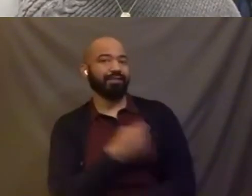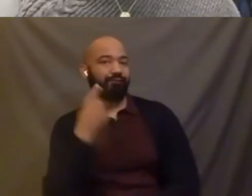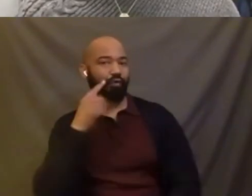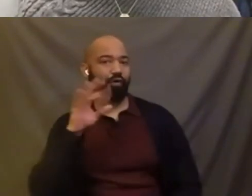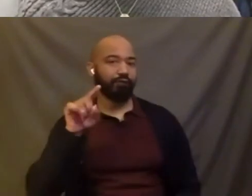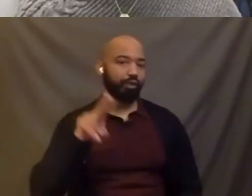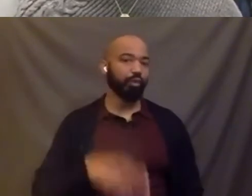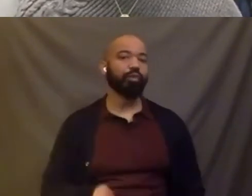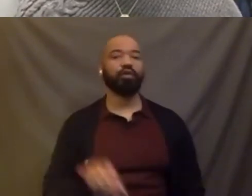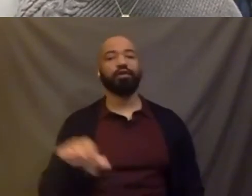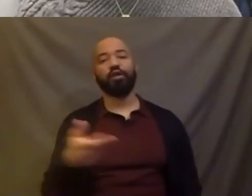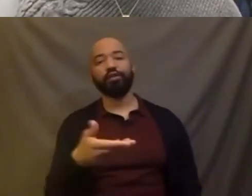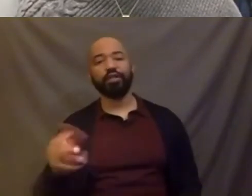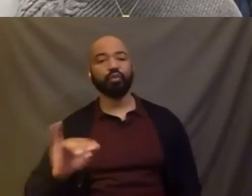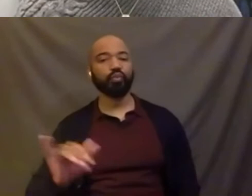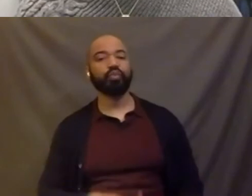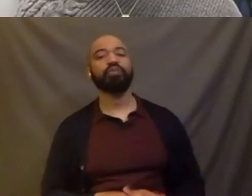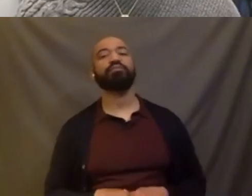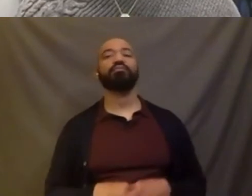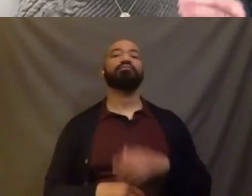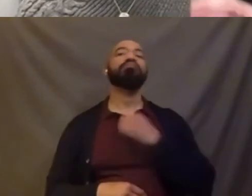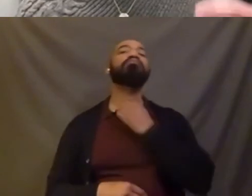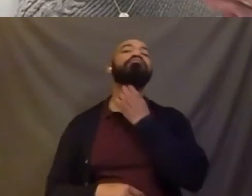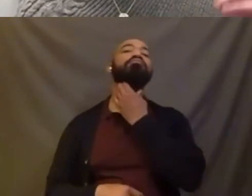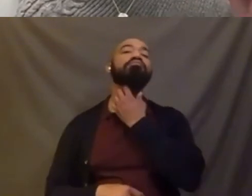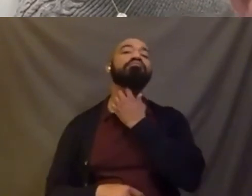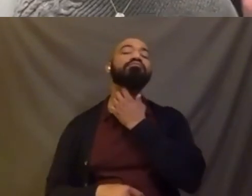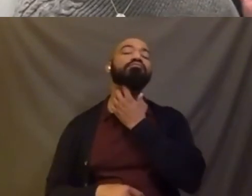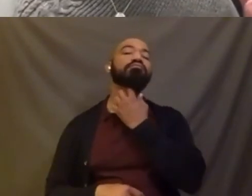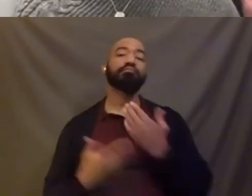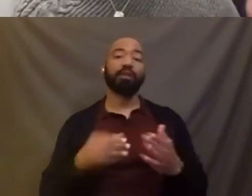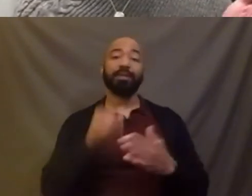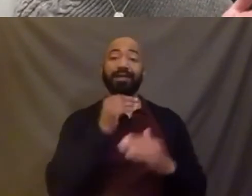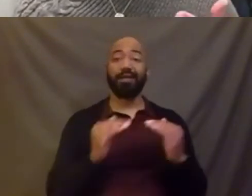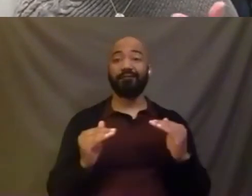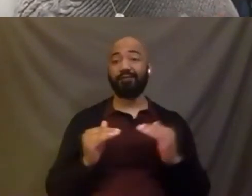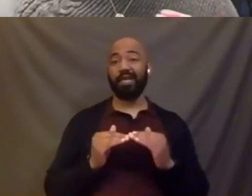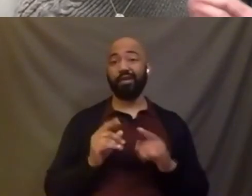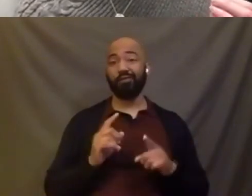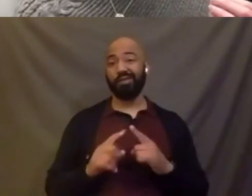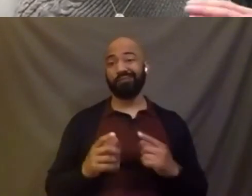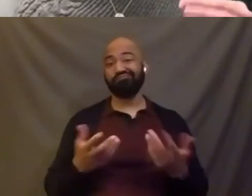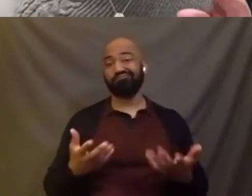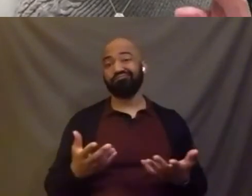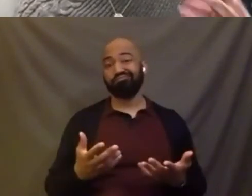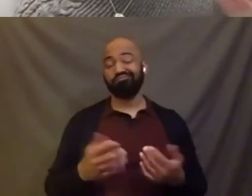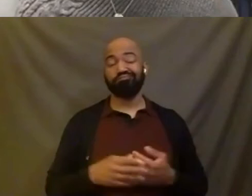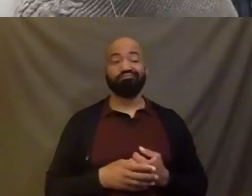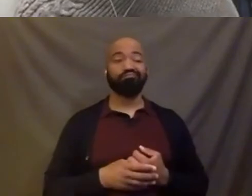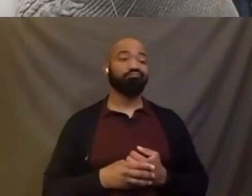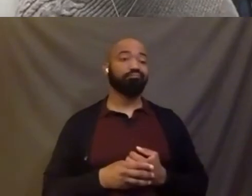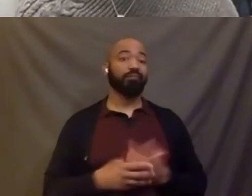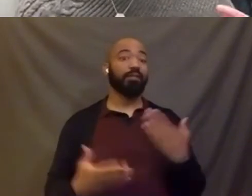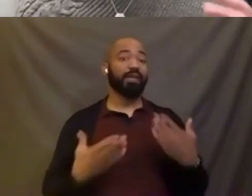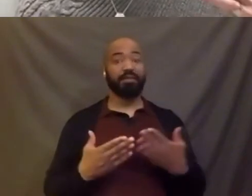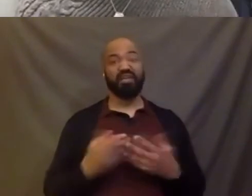I also would say, and this might not be fair, but I think it's also just part of the equation could be that